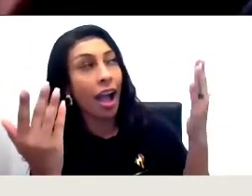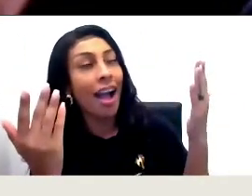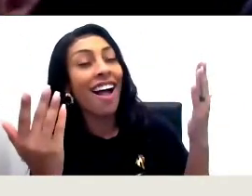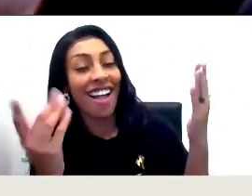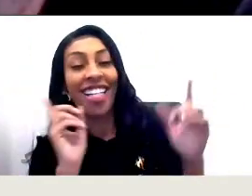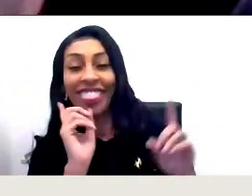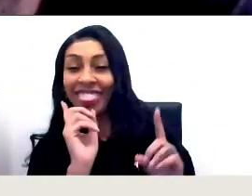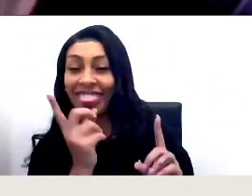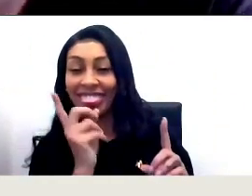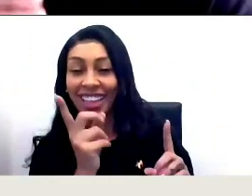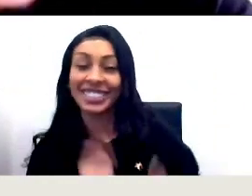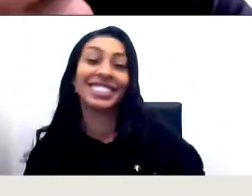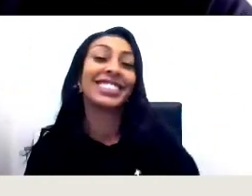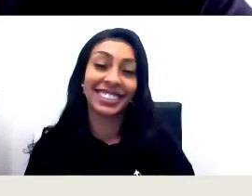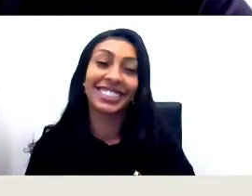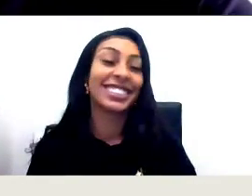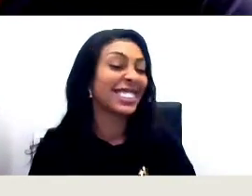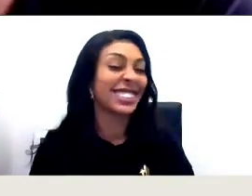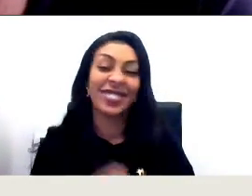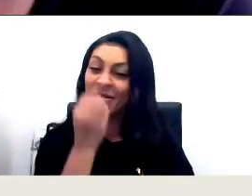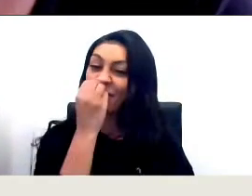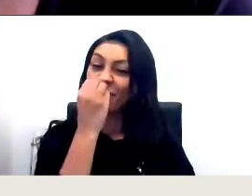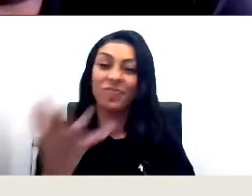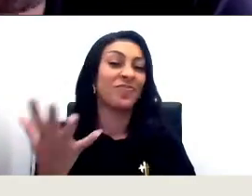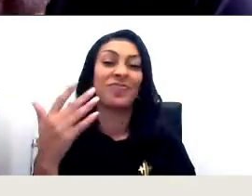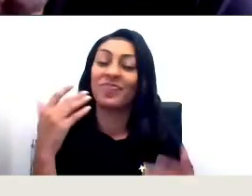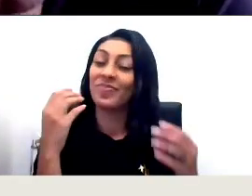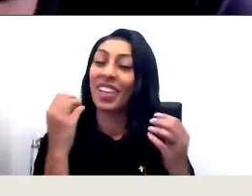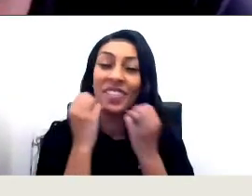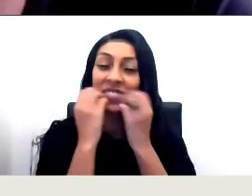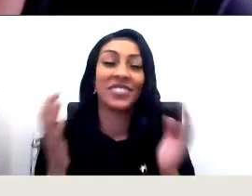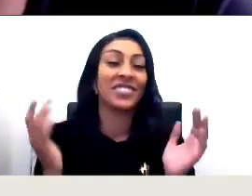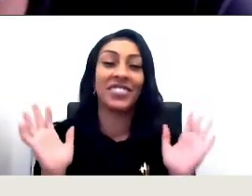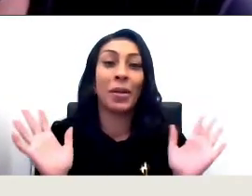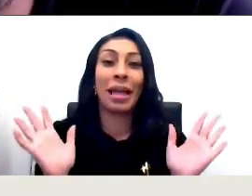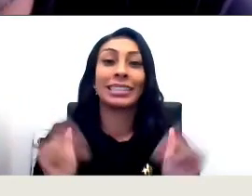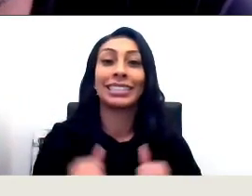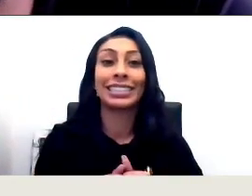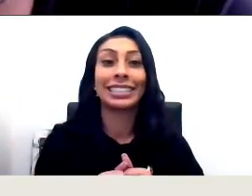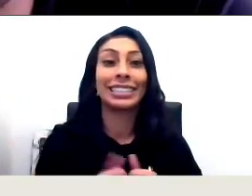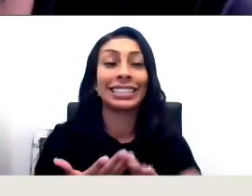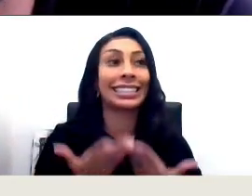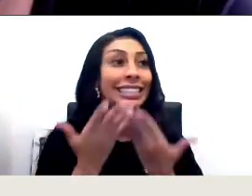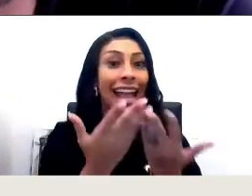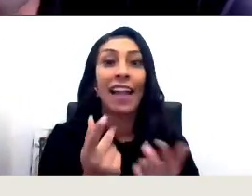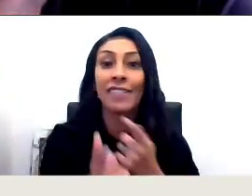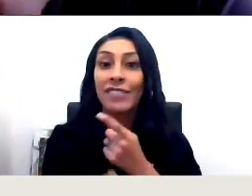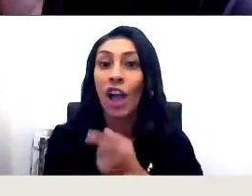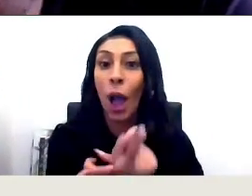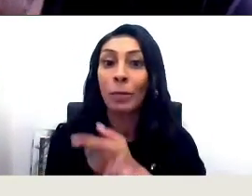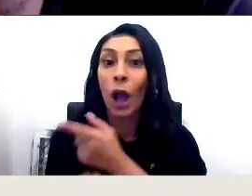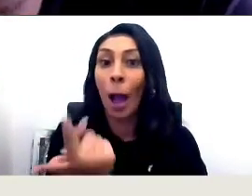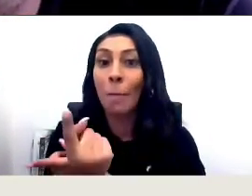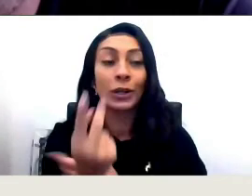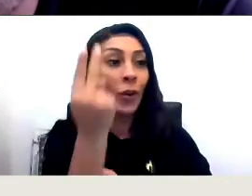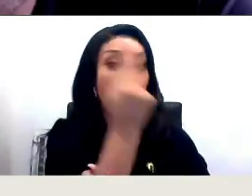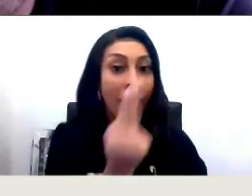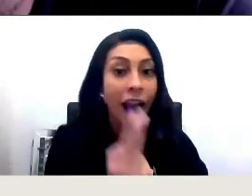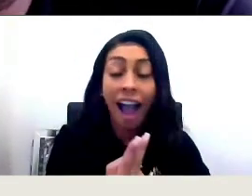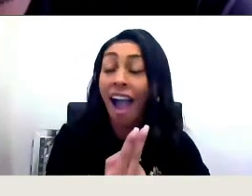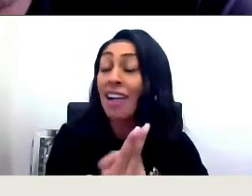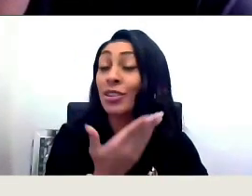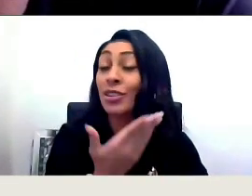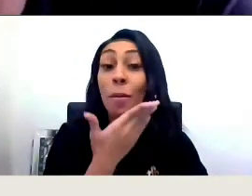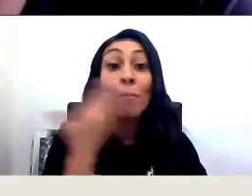once you see the projects unfolding, it's fantastic, it's amazing. And you see opportunities that have been given to artists who might not have had those